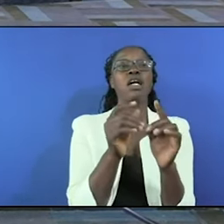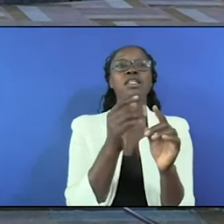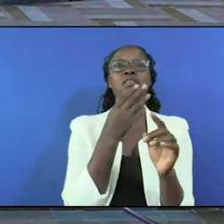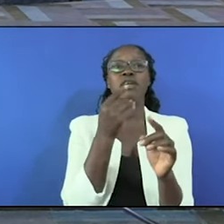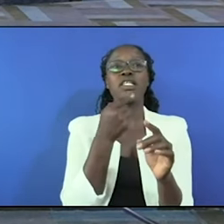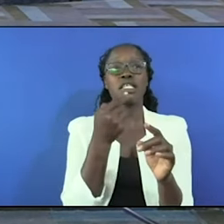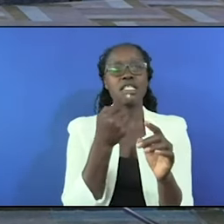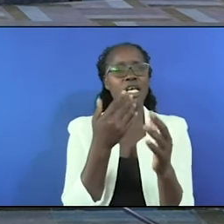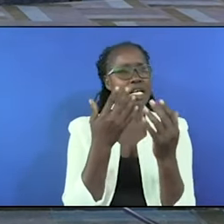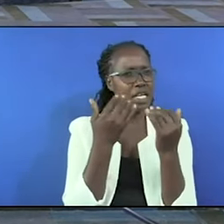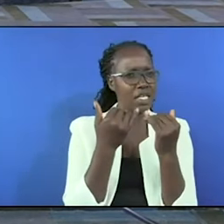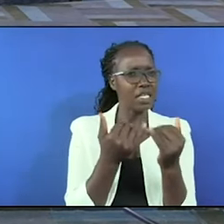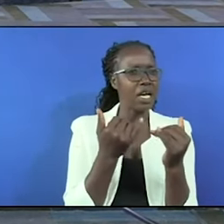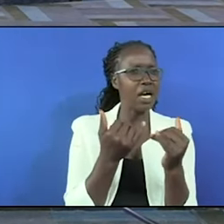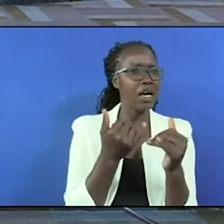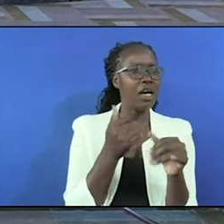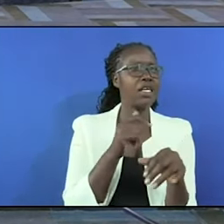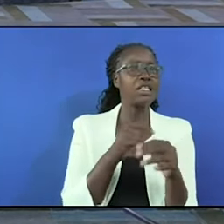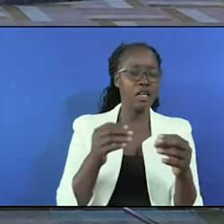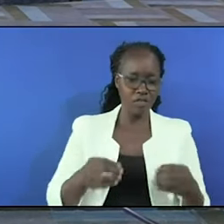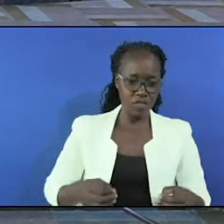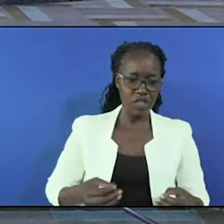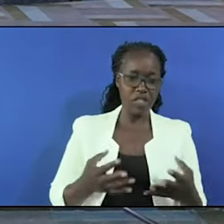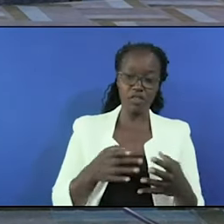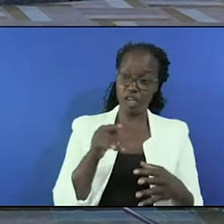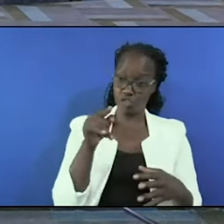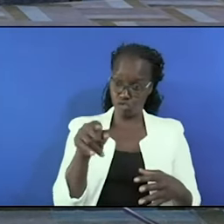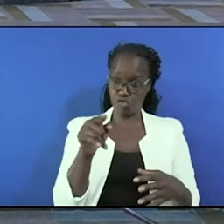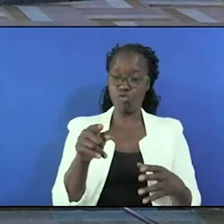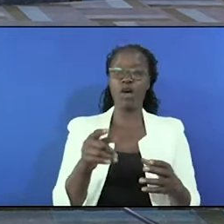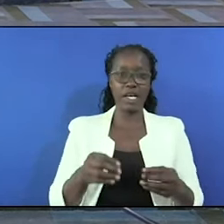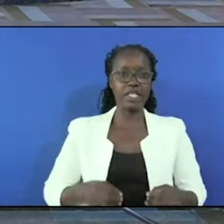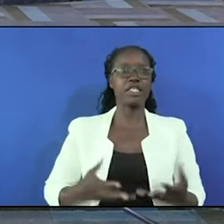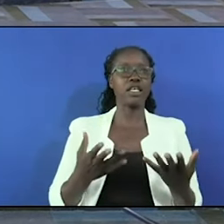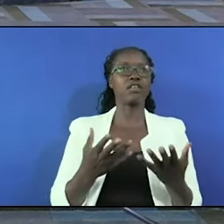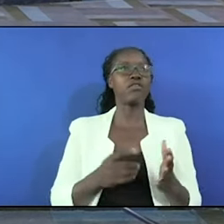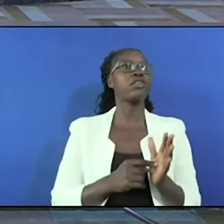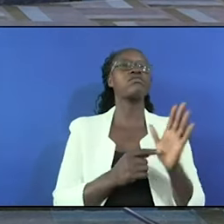"Now, it is time for sacrifice," and you are the sacrifice.